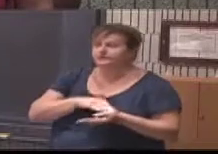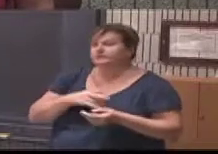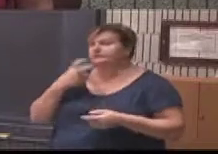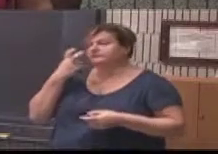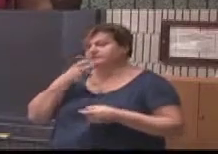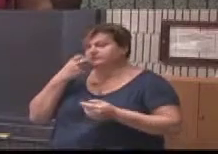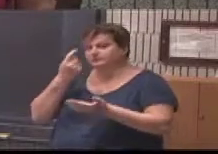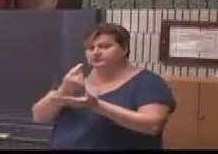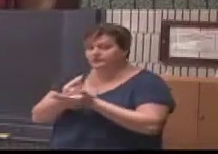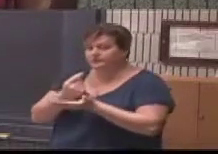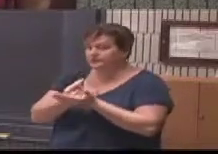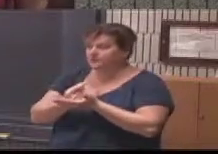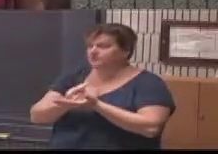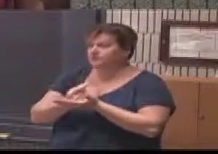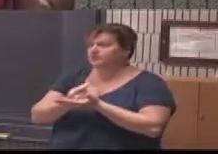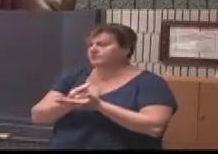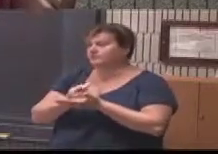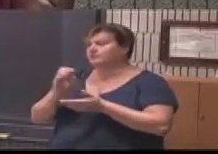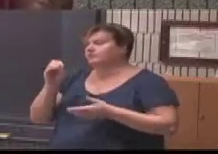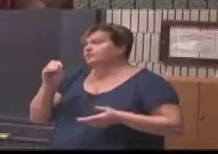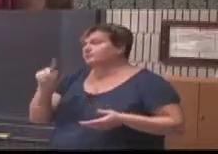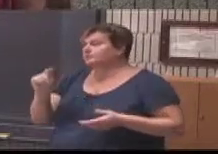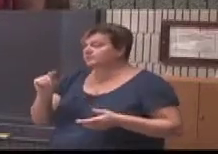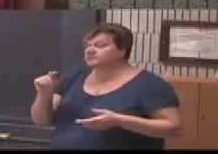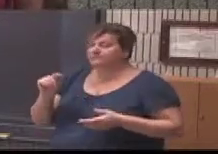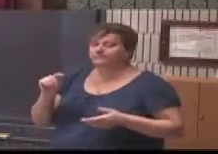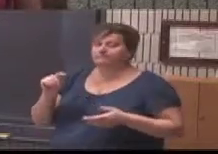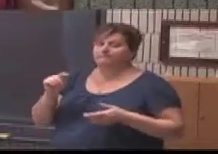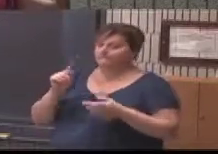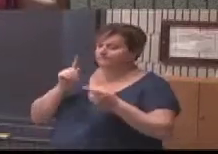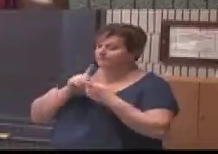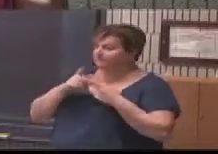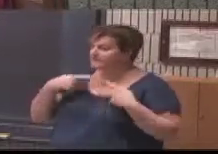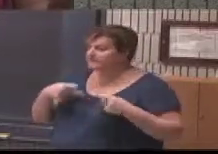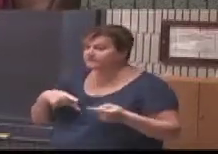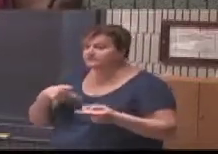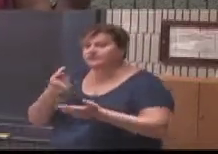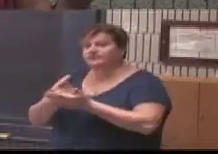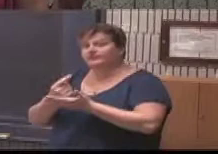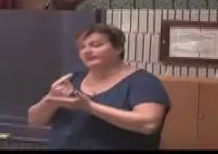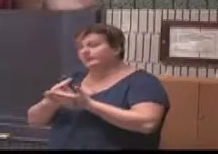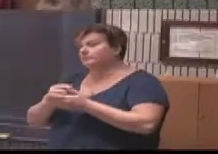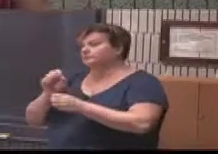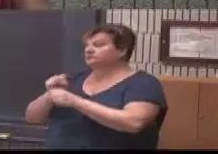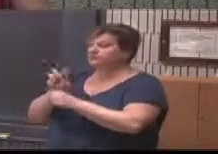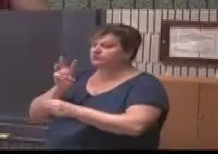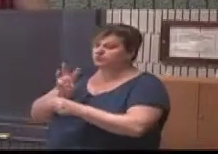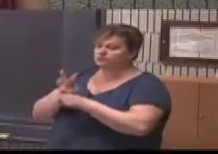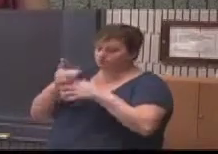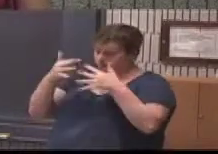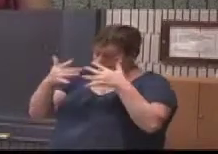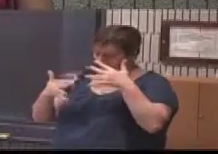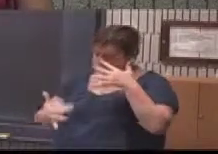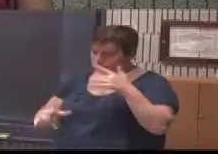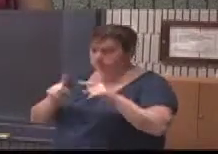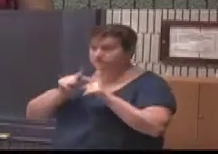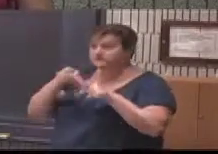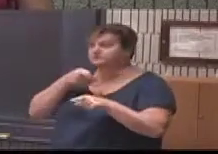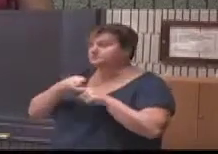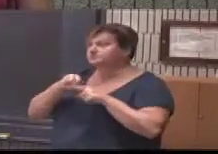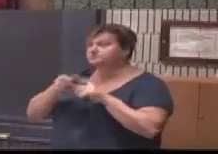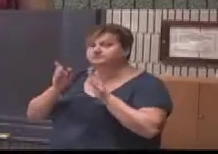speech therapy, I meet with occupational therapy, I meet with physical therapy, I meet with a social worker. It